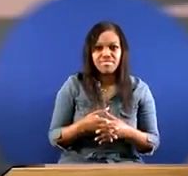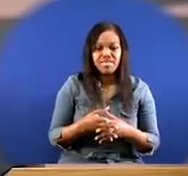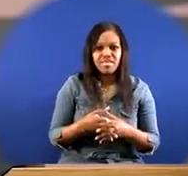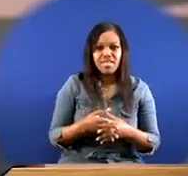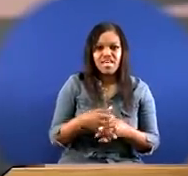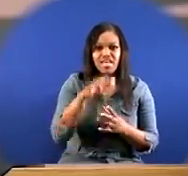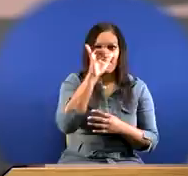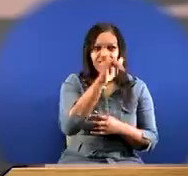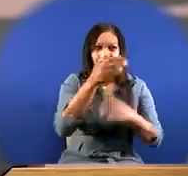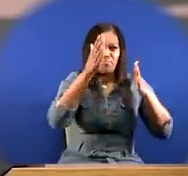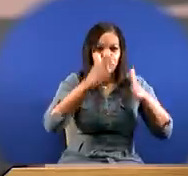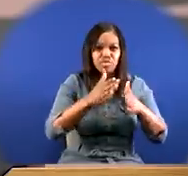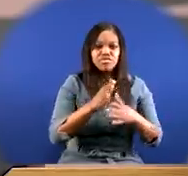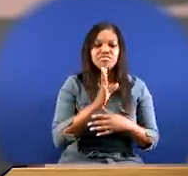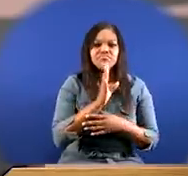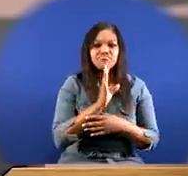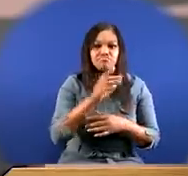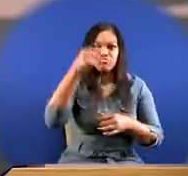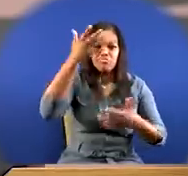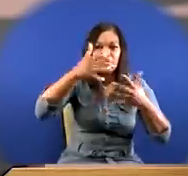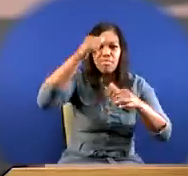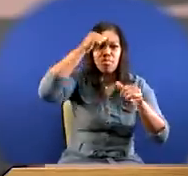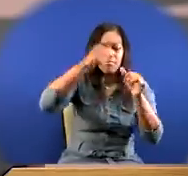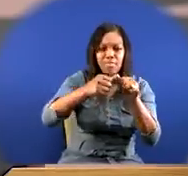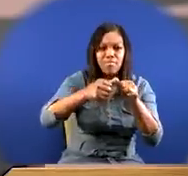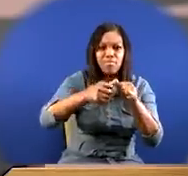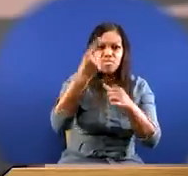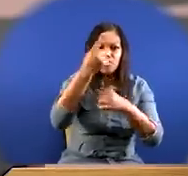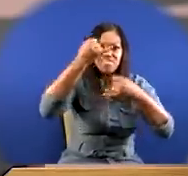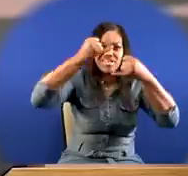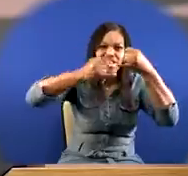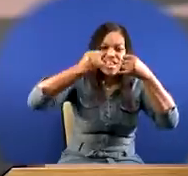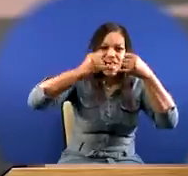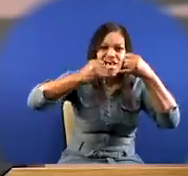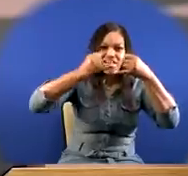Reverend Kiles, you may remember, was one of the last